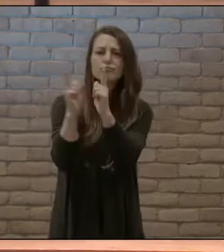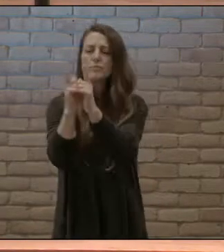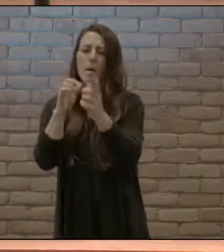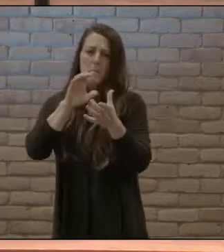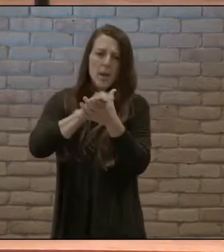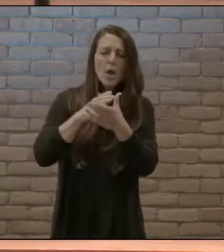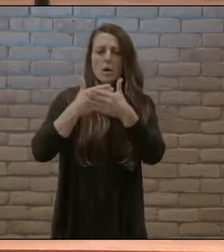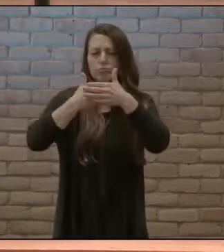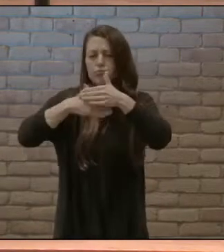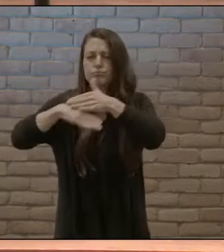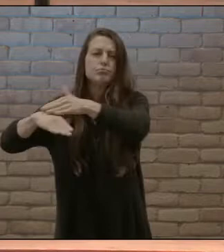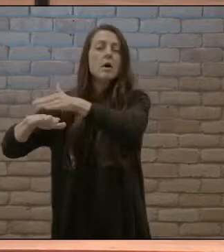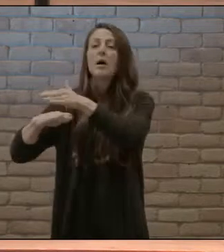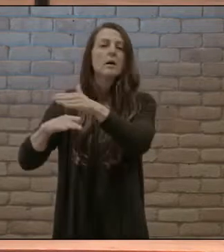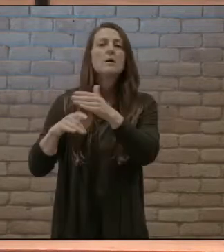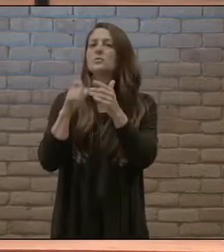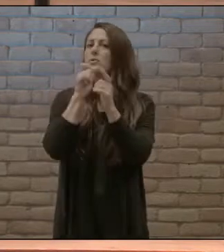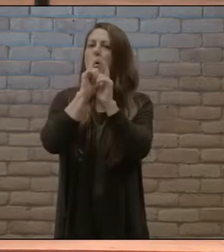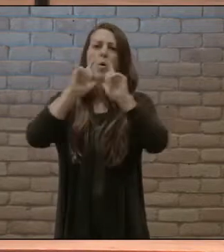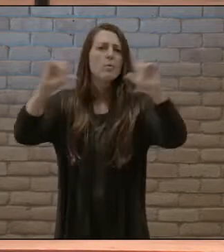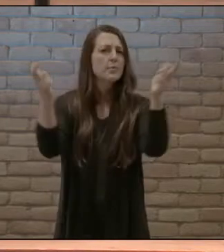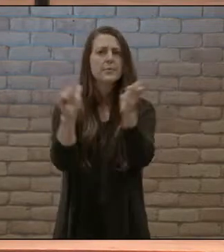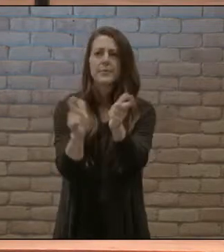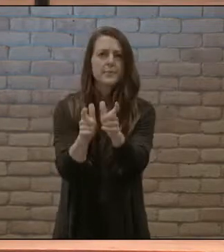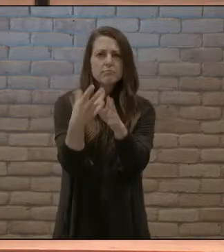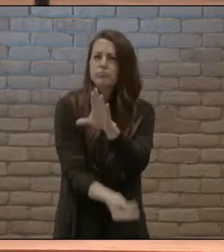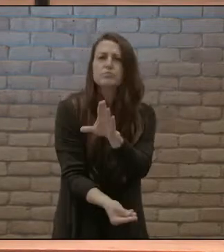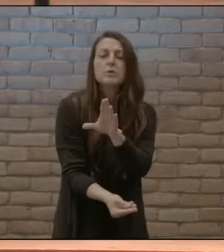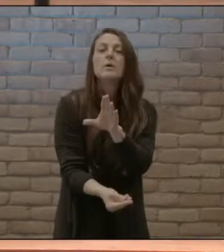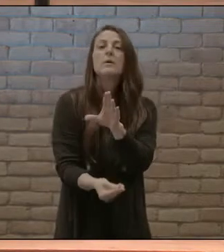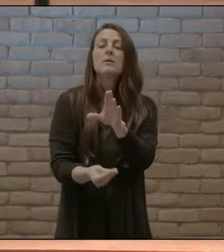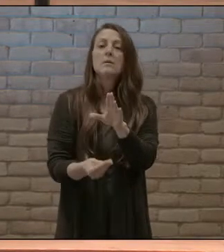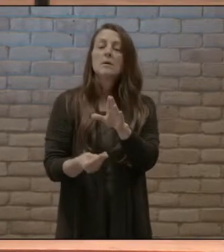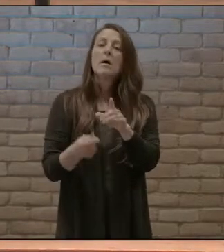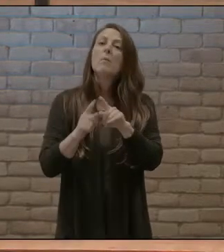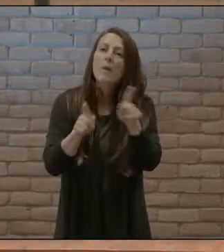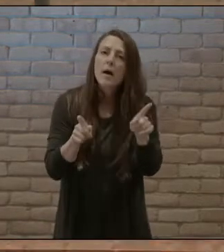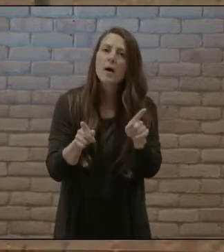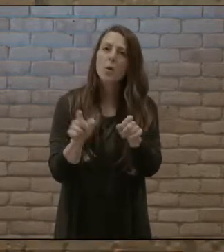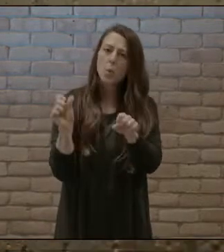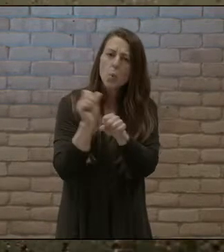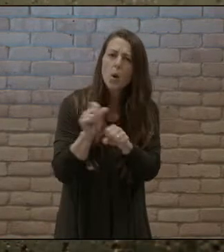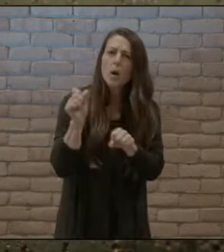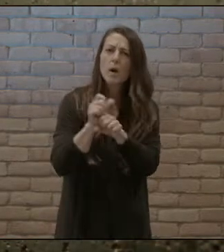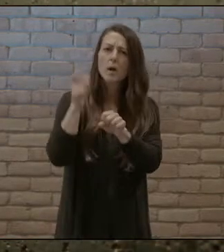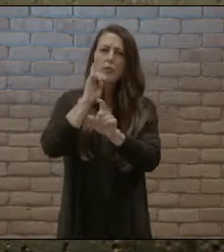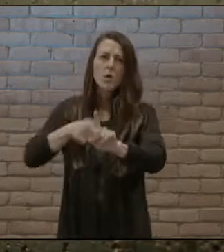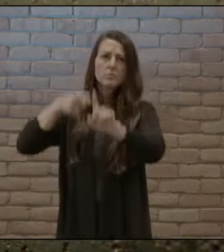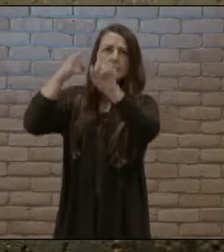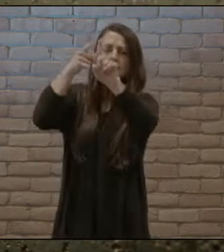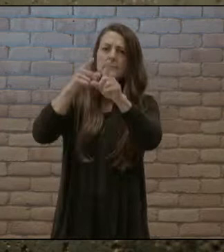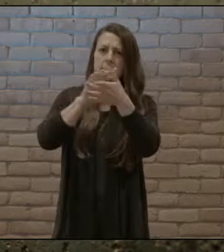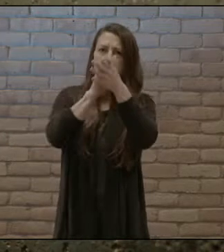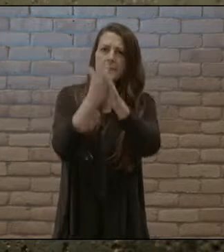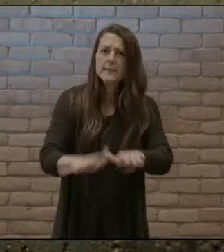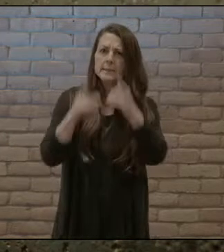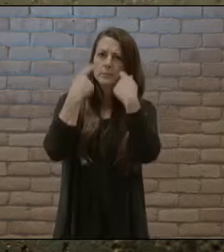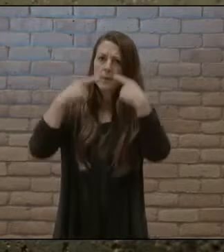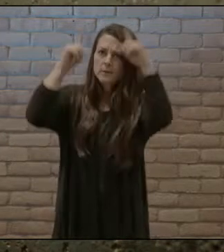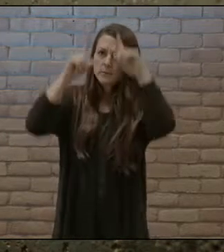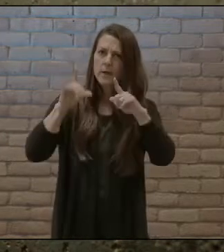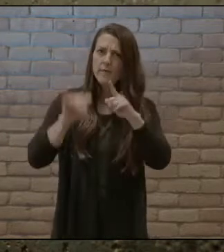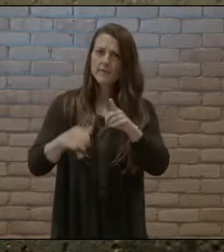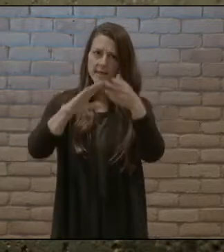Multiply. Do not dwindle away. And work for the peace and prosperity of the city where I sent